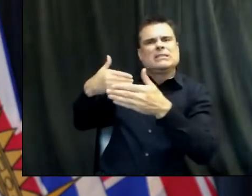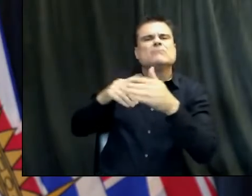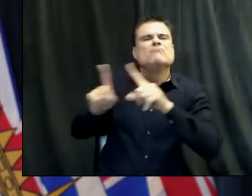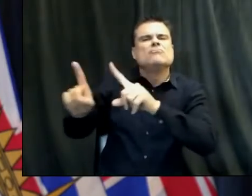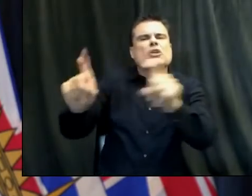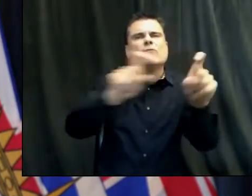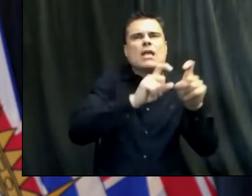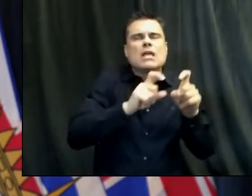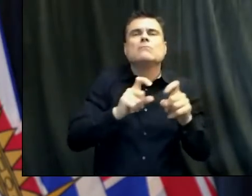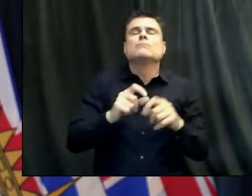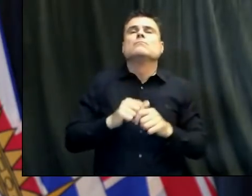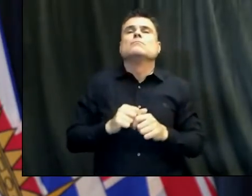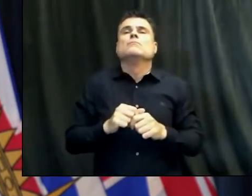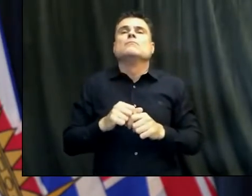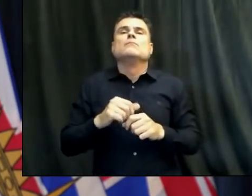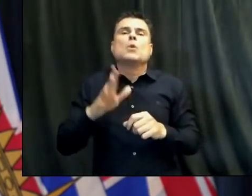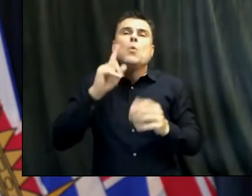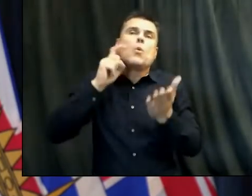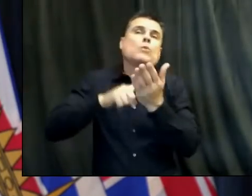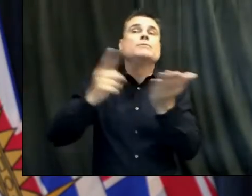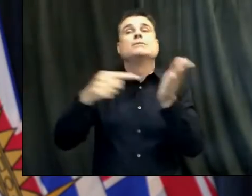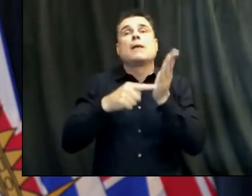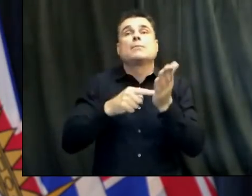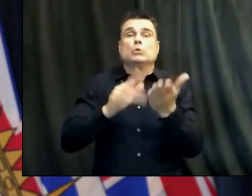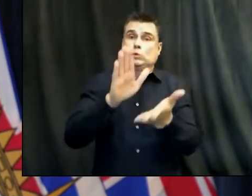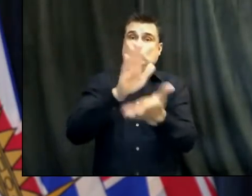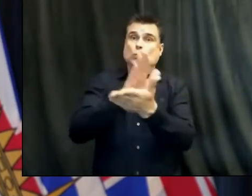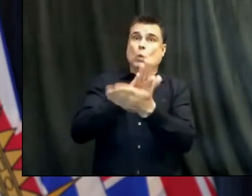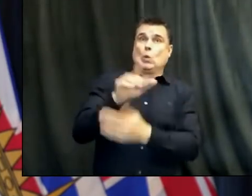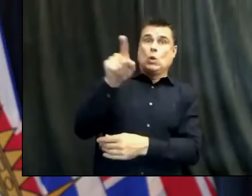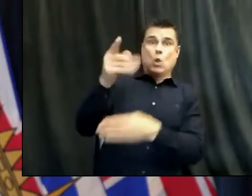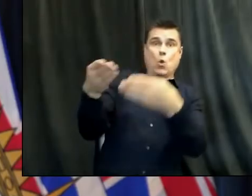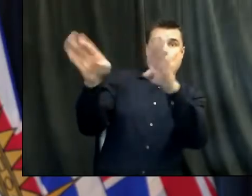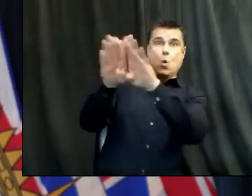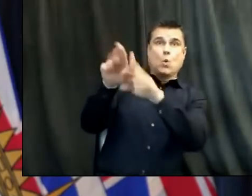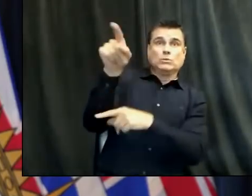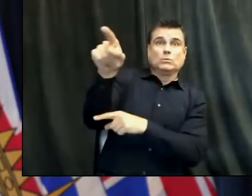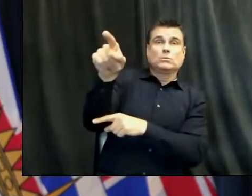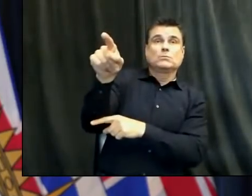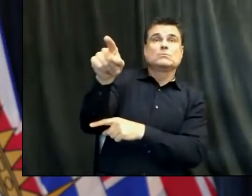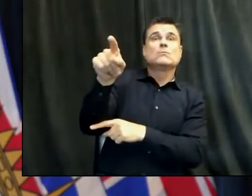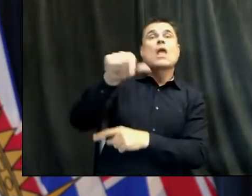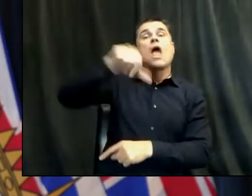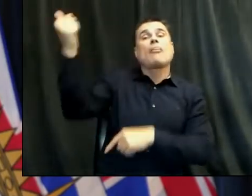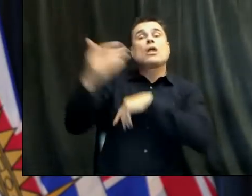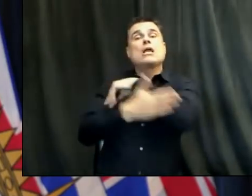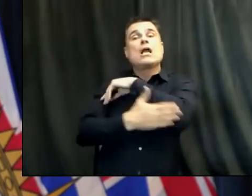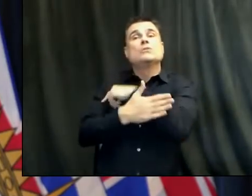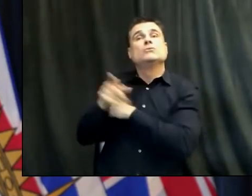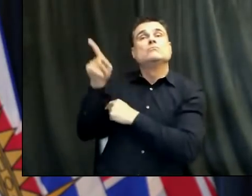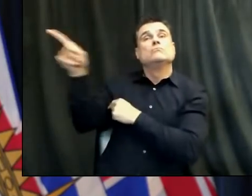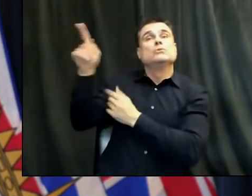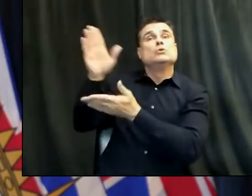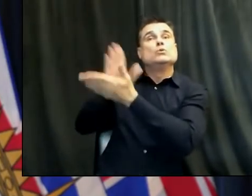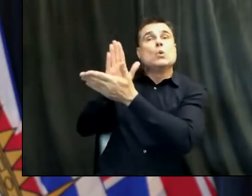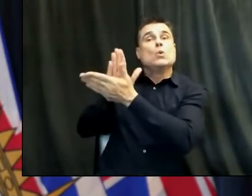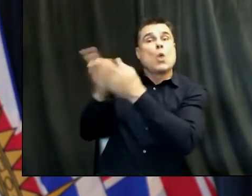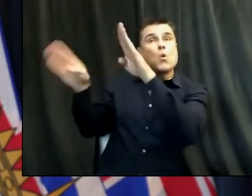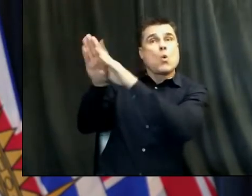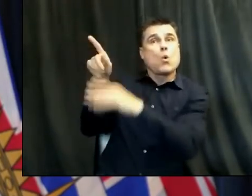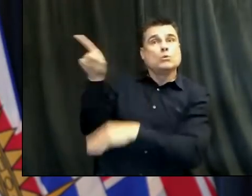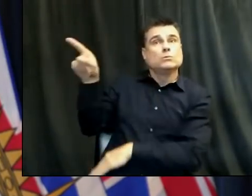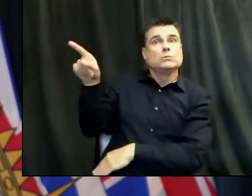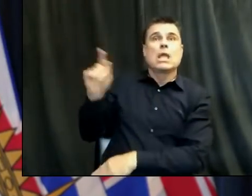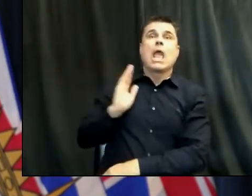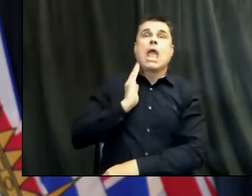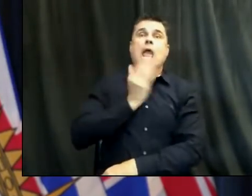school closures, and we've seen some data coming out from other countries. We've had a report ourselves that's up on the bccdc website, and